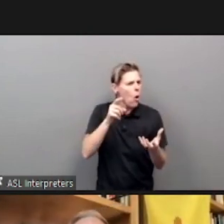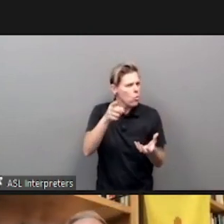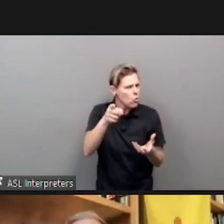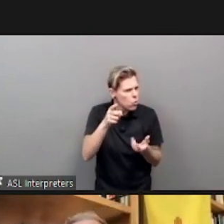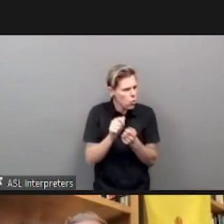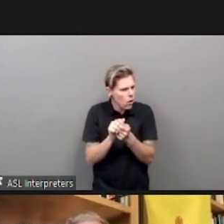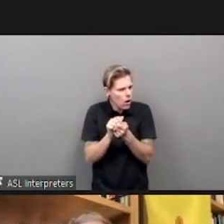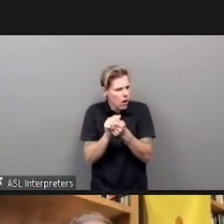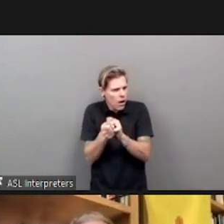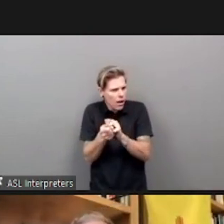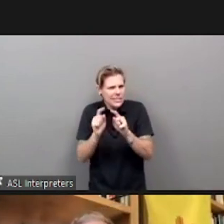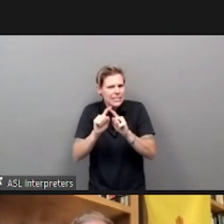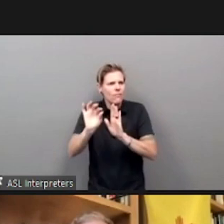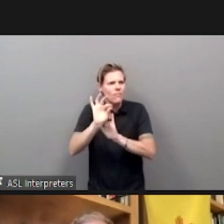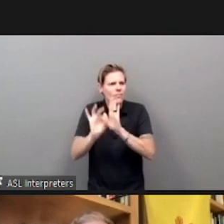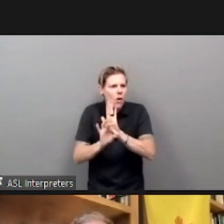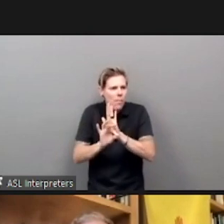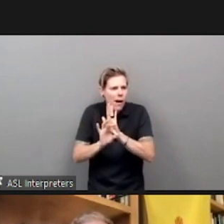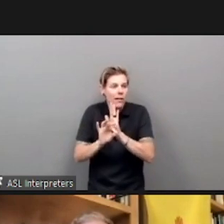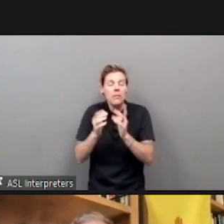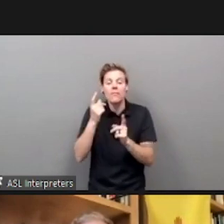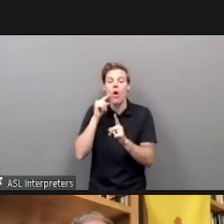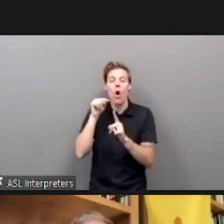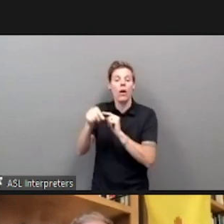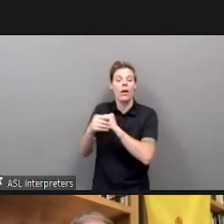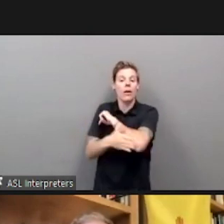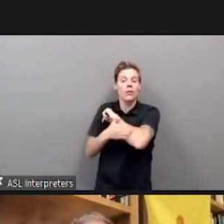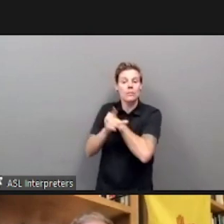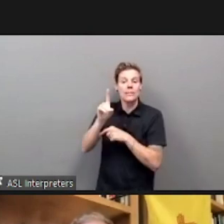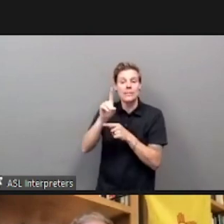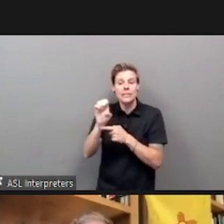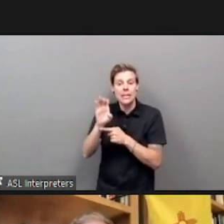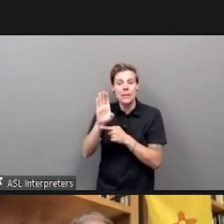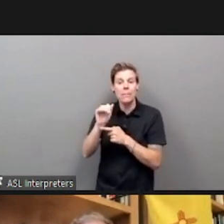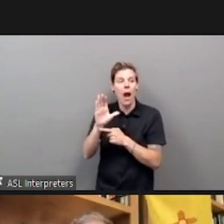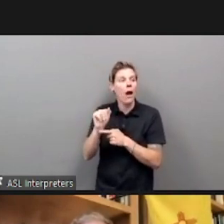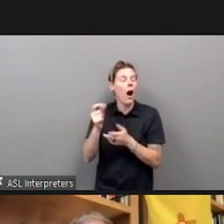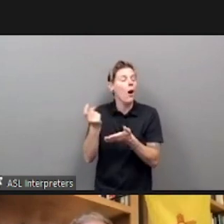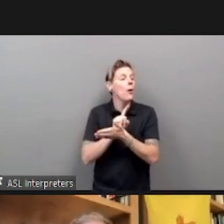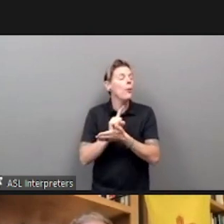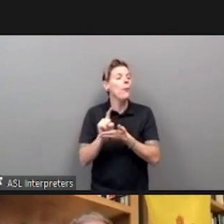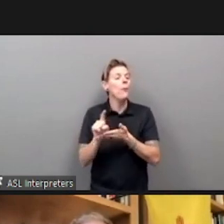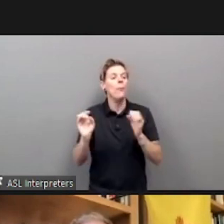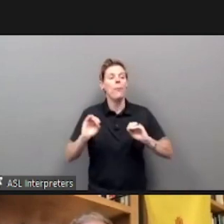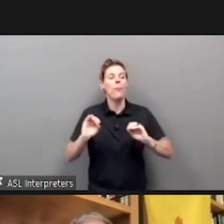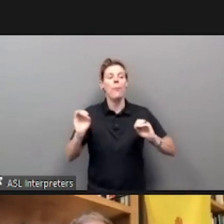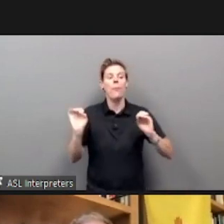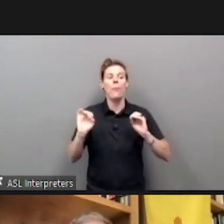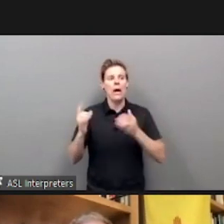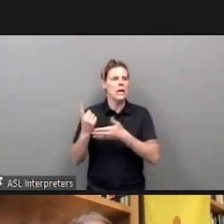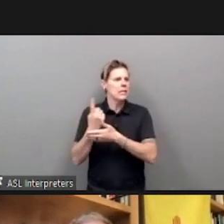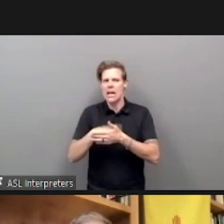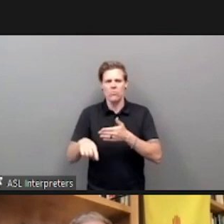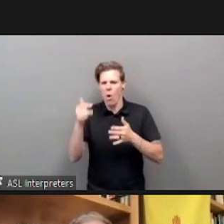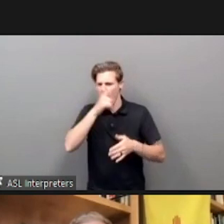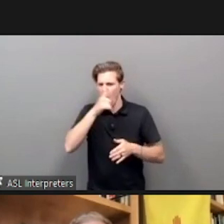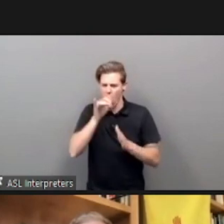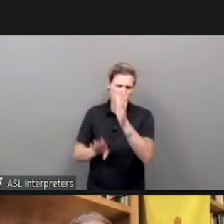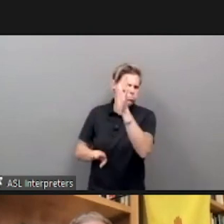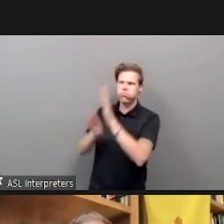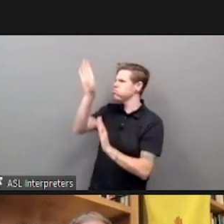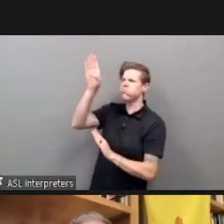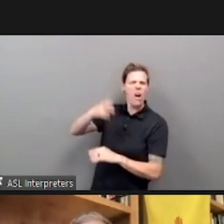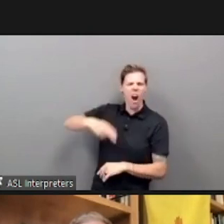here in this 1 week they had no cases, but then just a week later they're in high transmission, is it the case